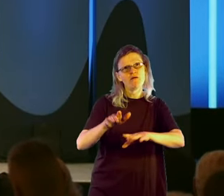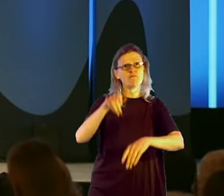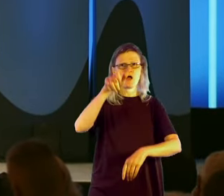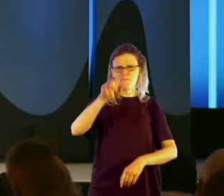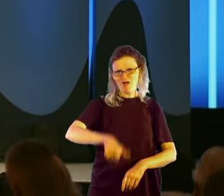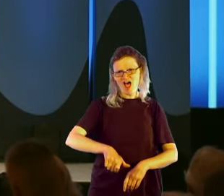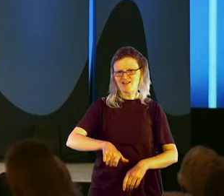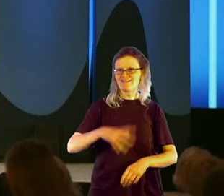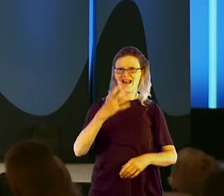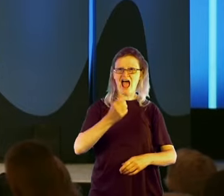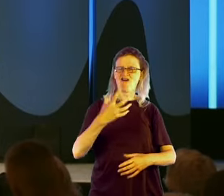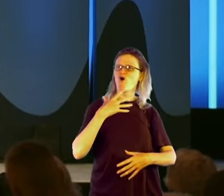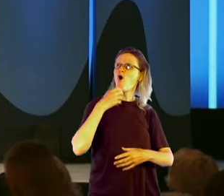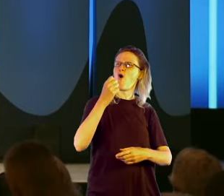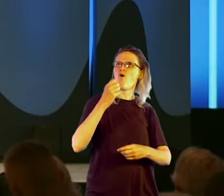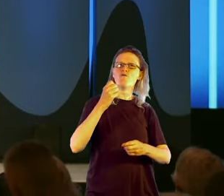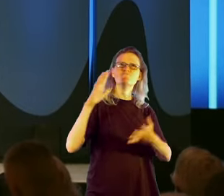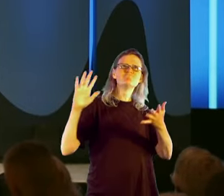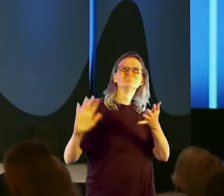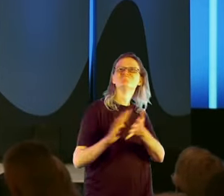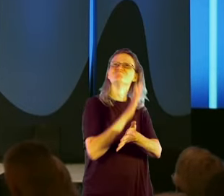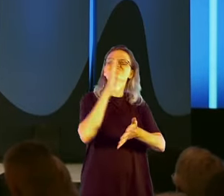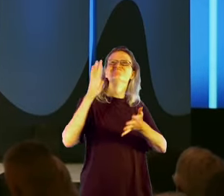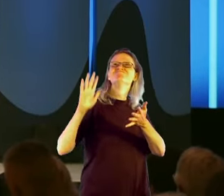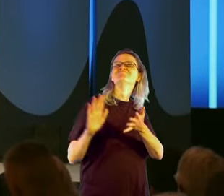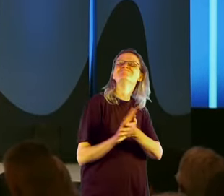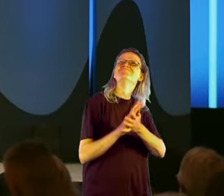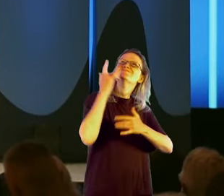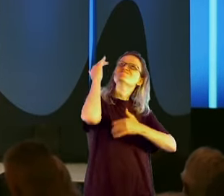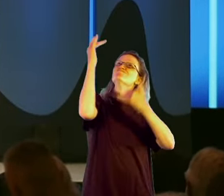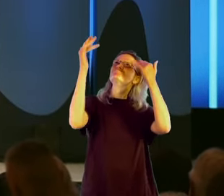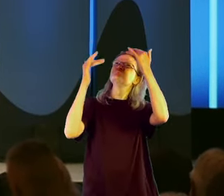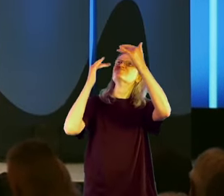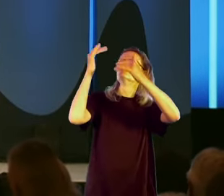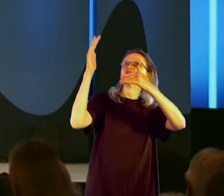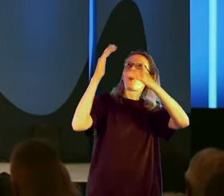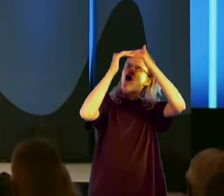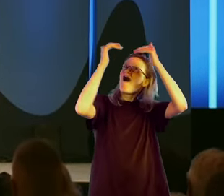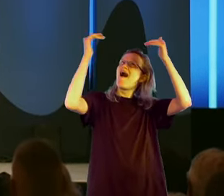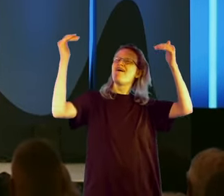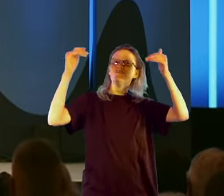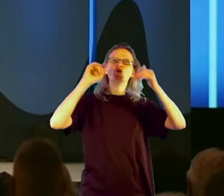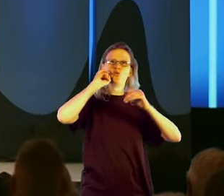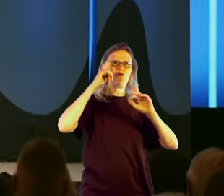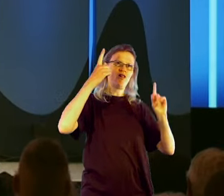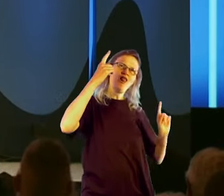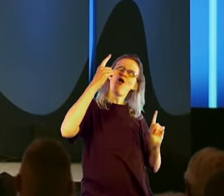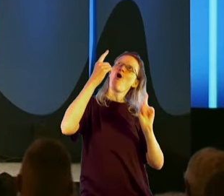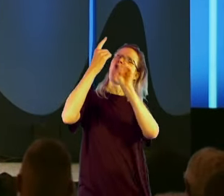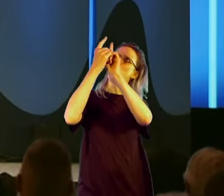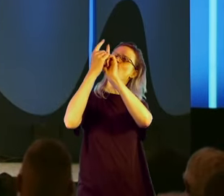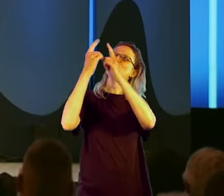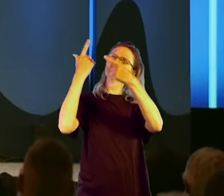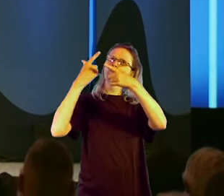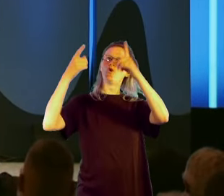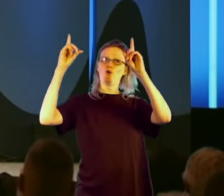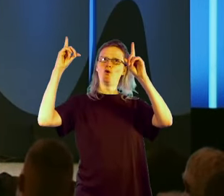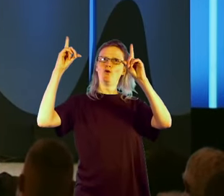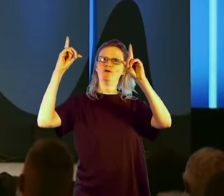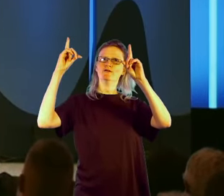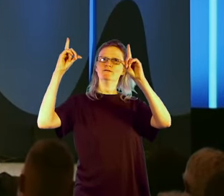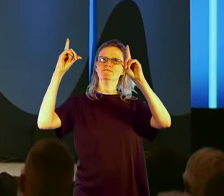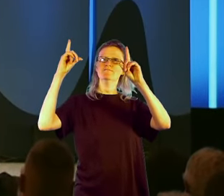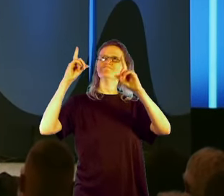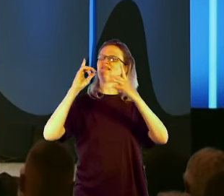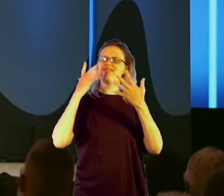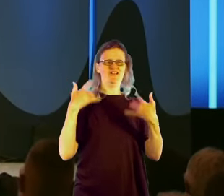you look at that person's face and it is filled with joy that they are going home to be with the Lord,